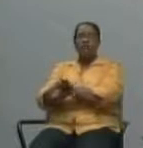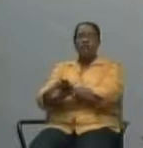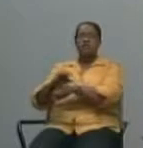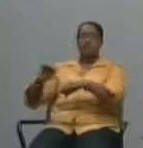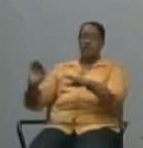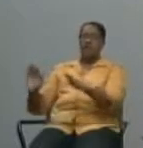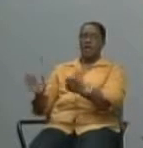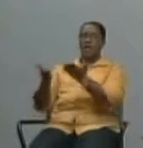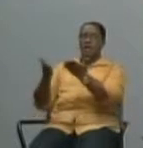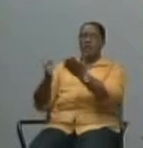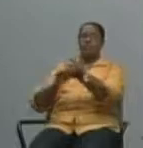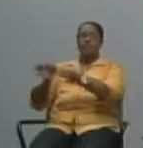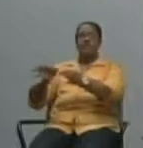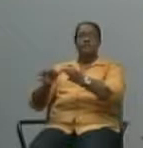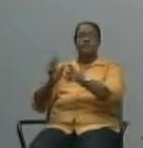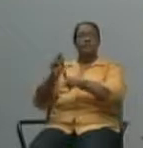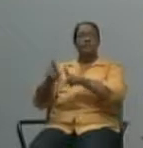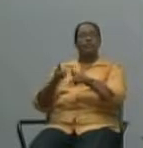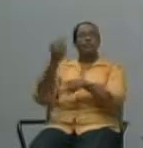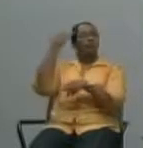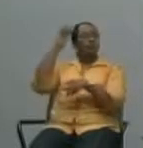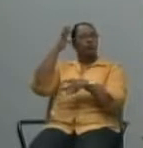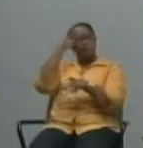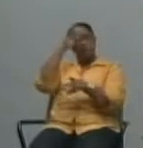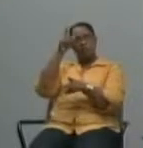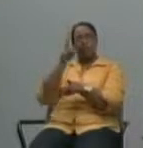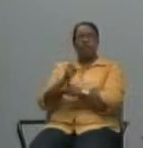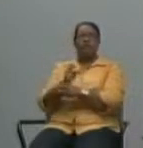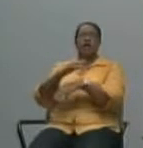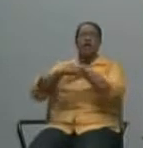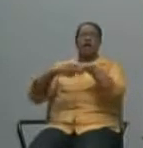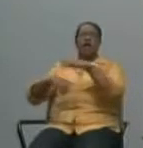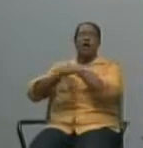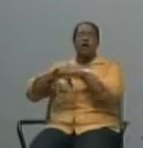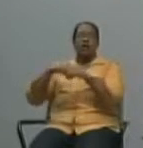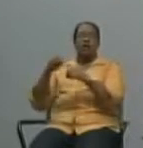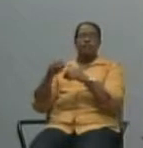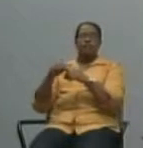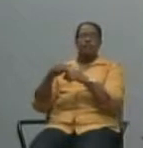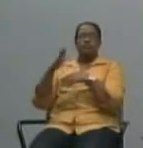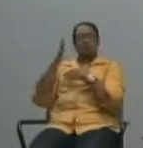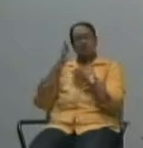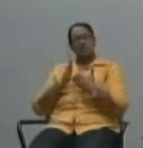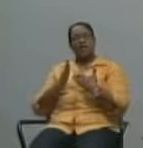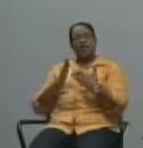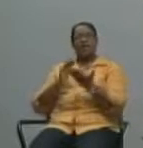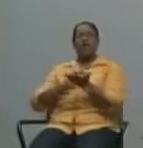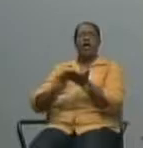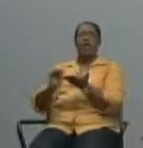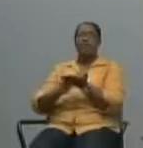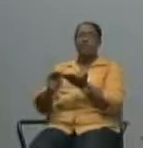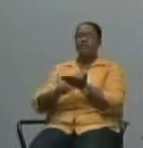ignorant, admonish the sinner, comfort the sorrowful, forgive injuries,